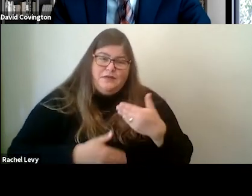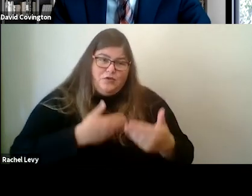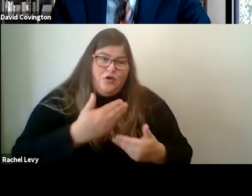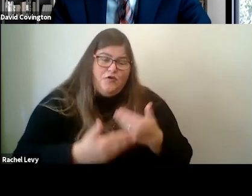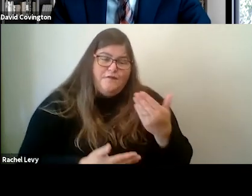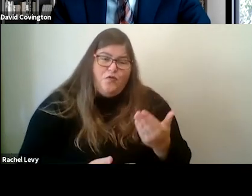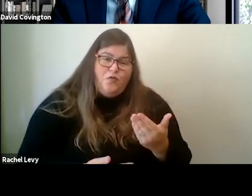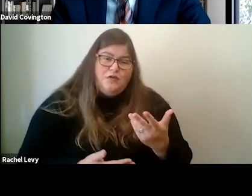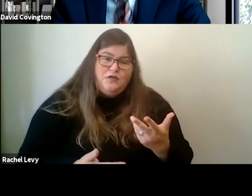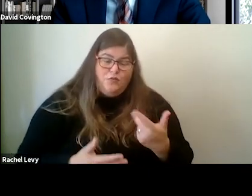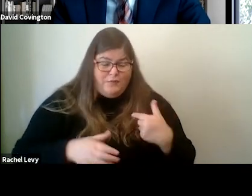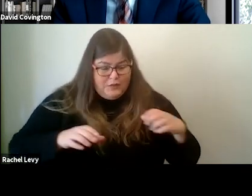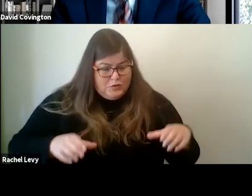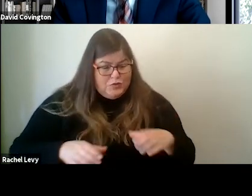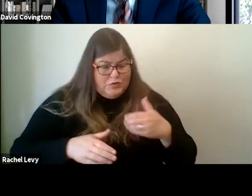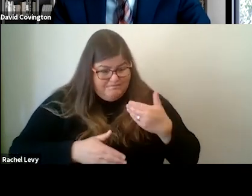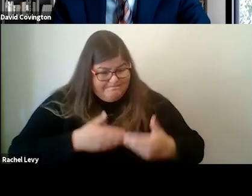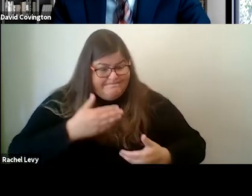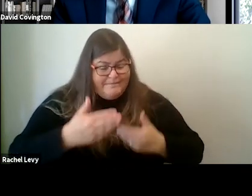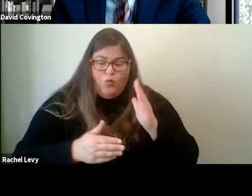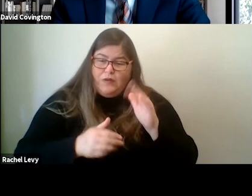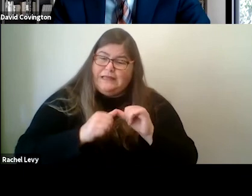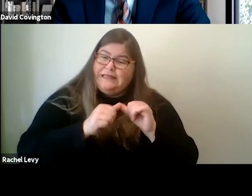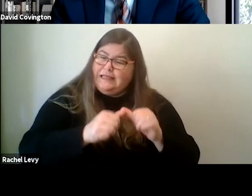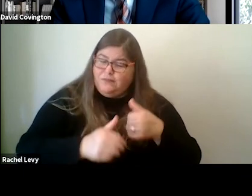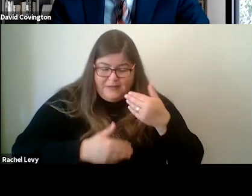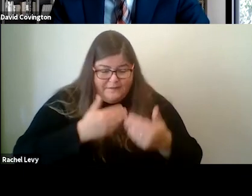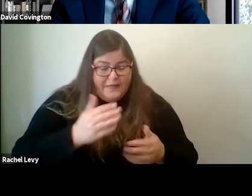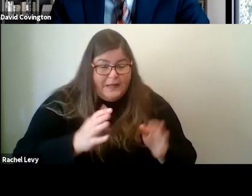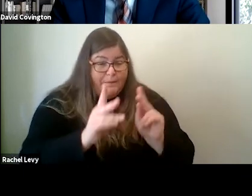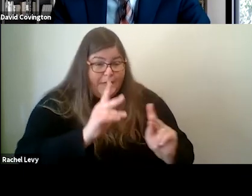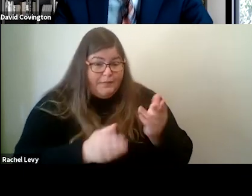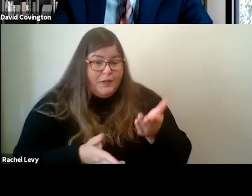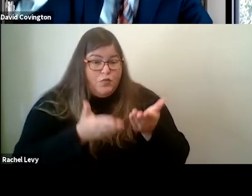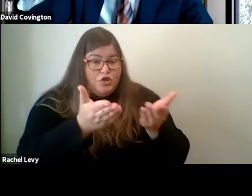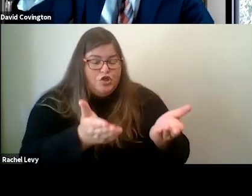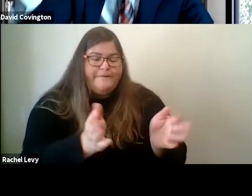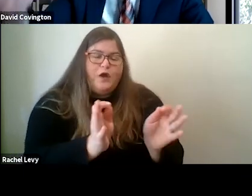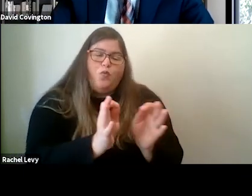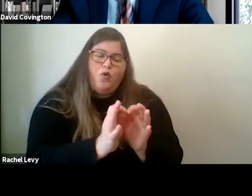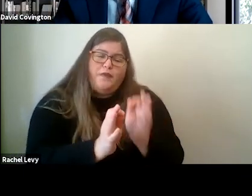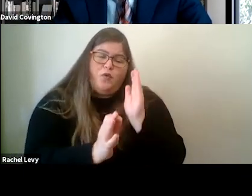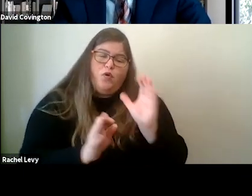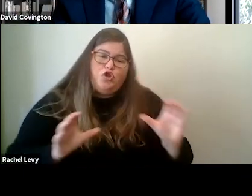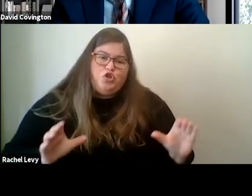to do so. And the folks that we serve are worth it, so we'll do it ferociously. Thank you.